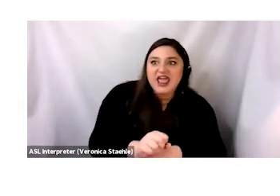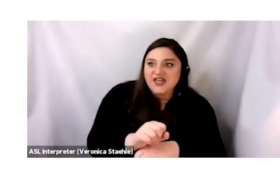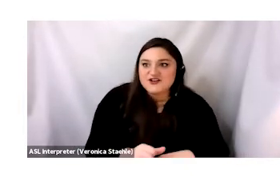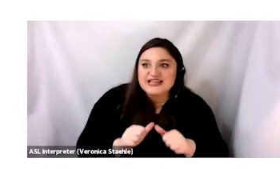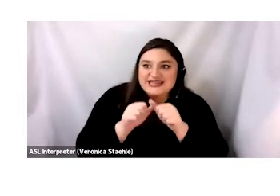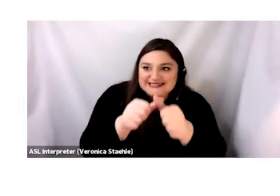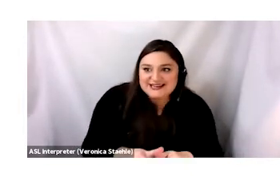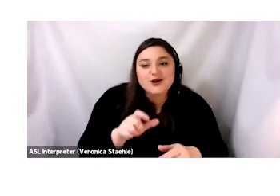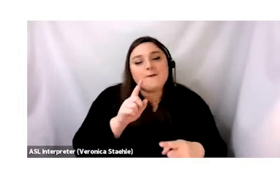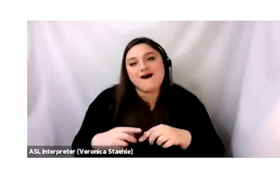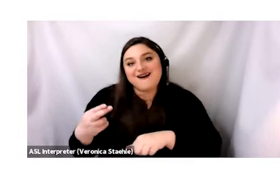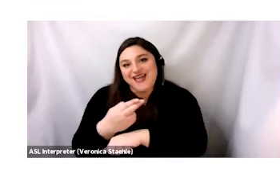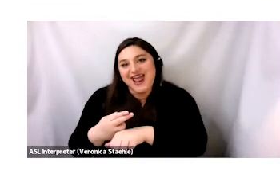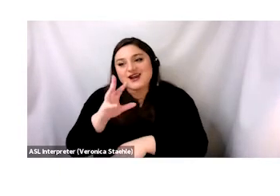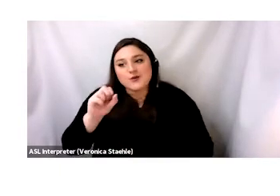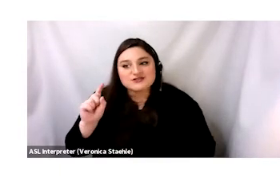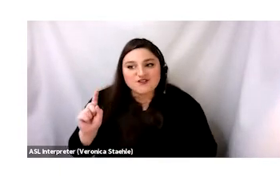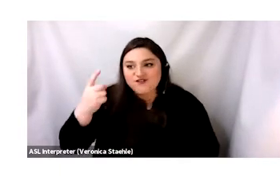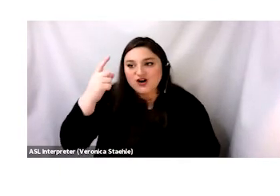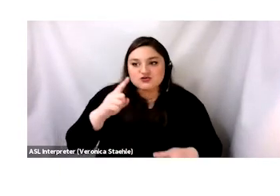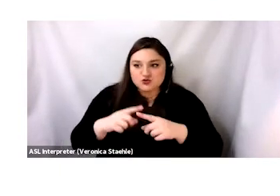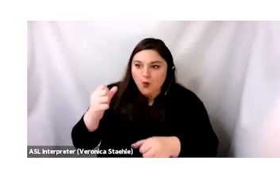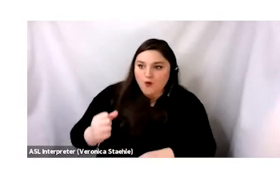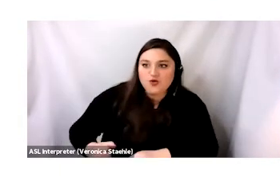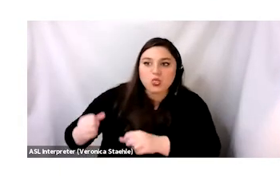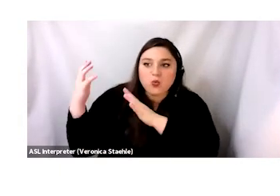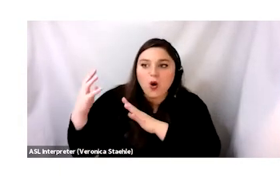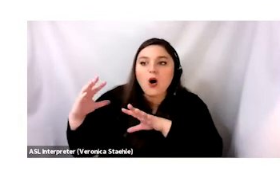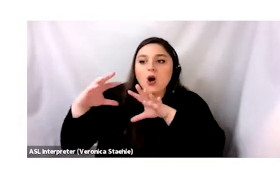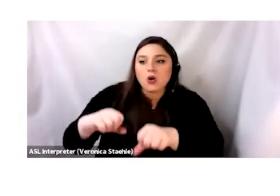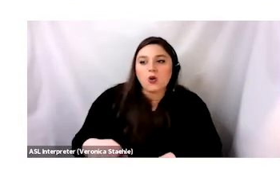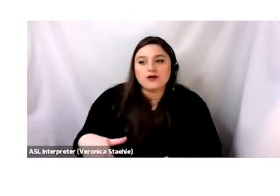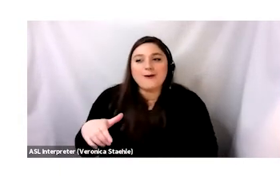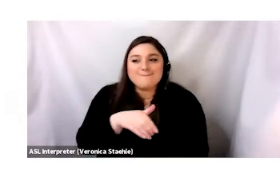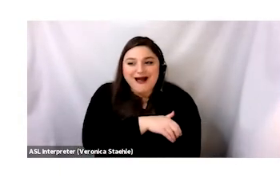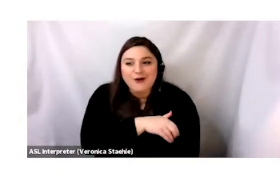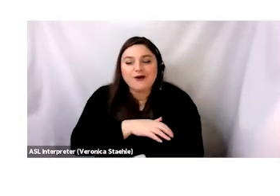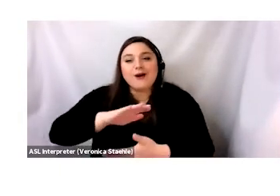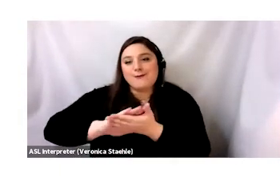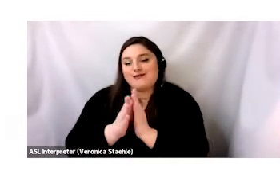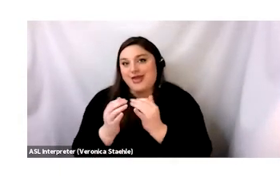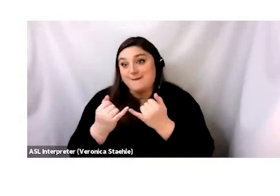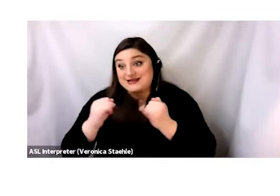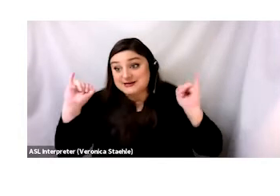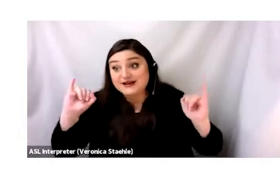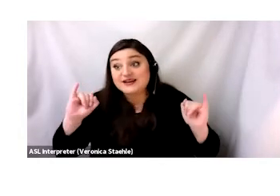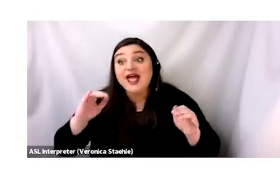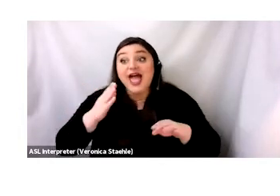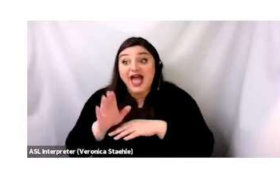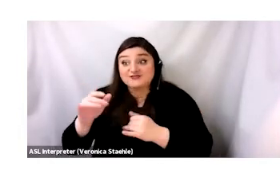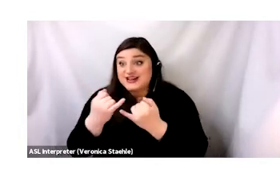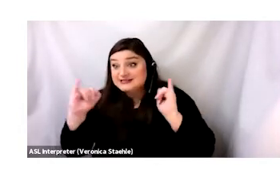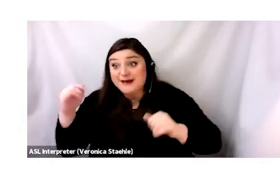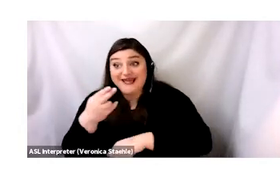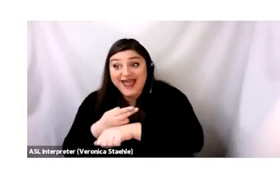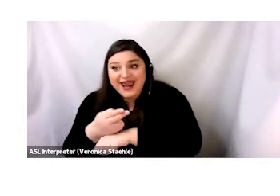the first to defeat a colonial power, which spurred independence movements across Latin America. And the